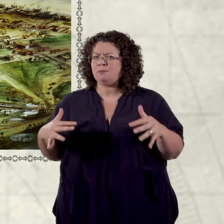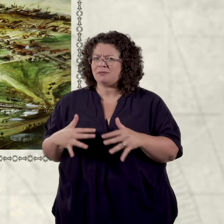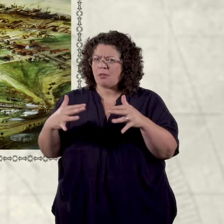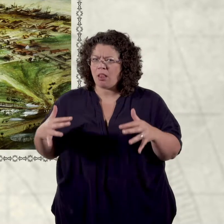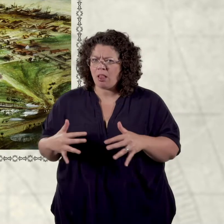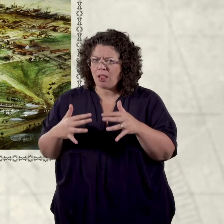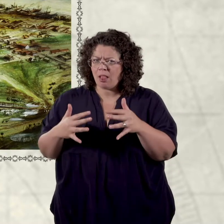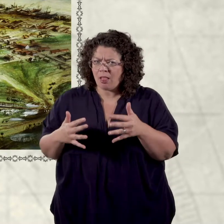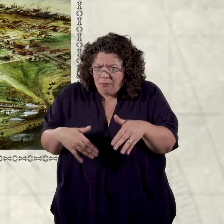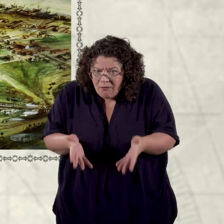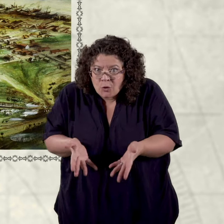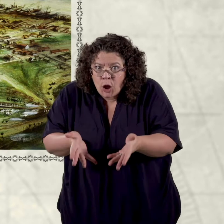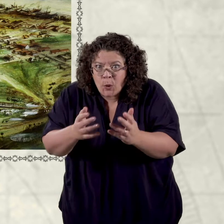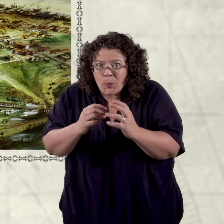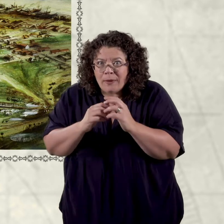Off you go, Hare.